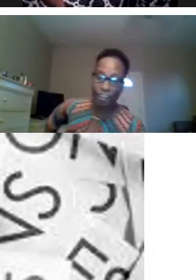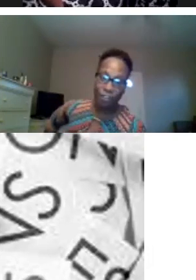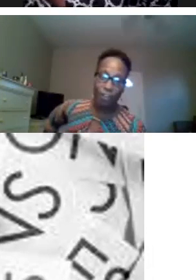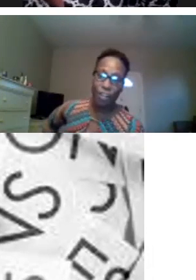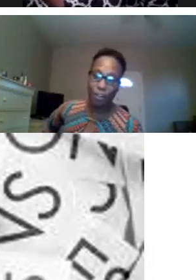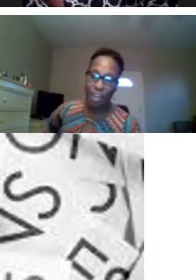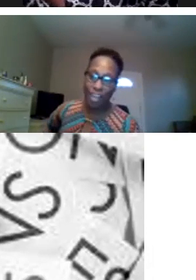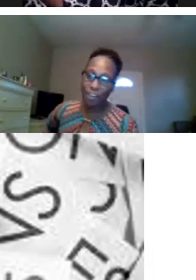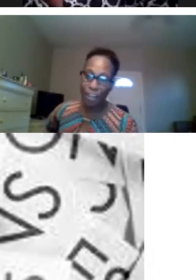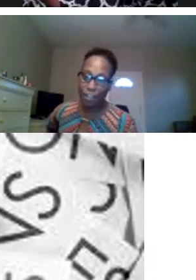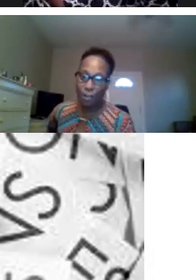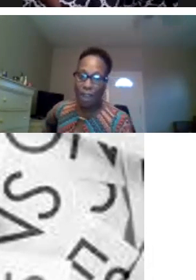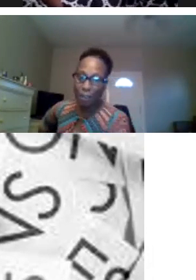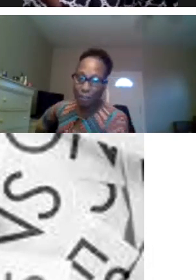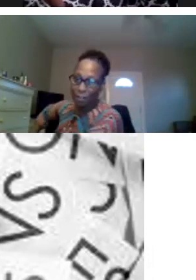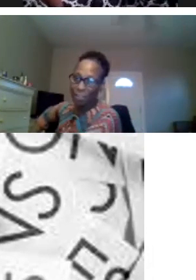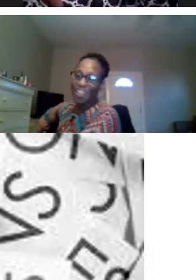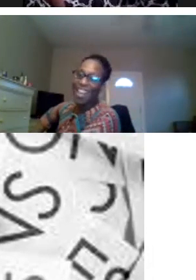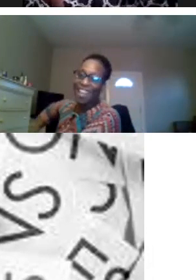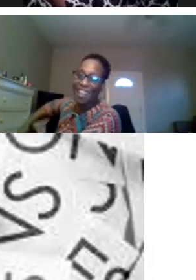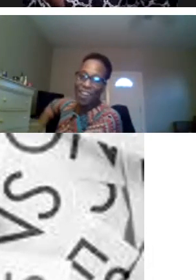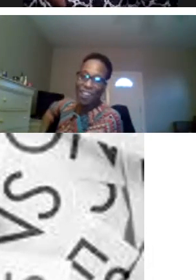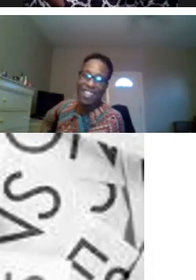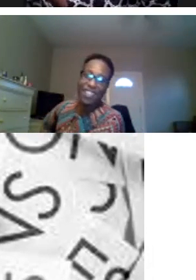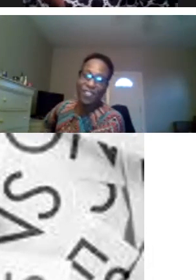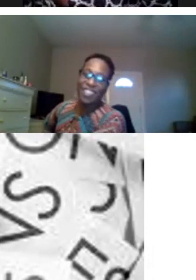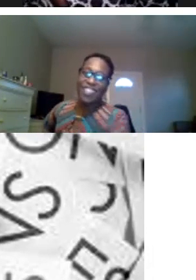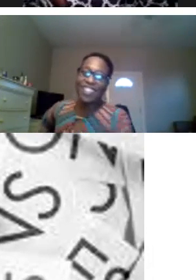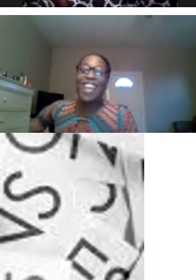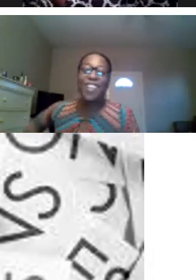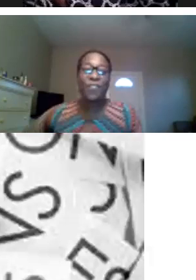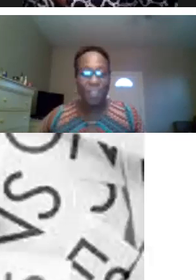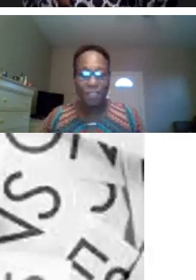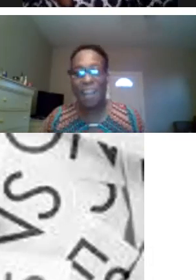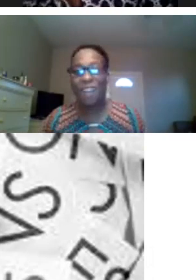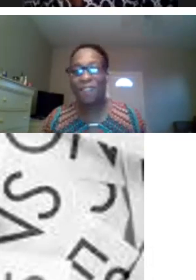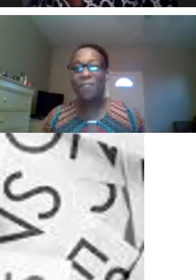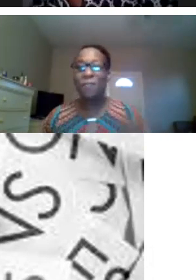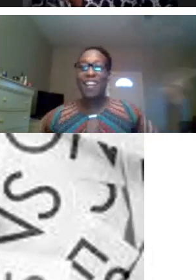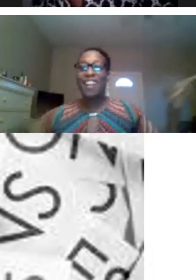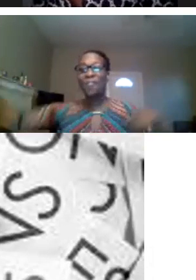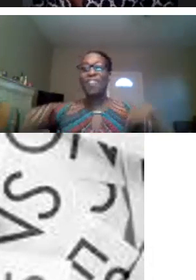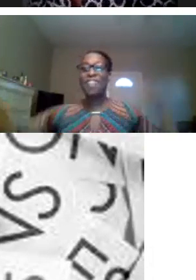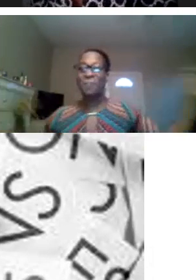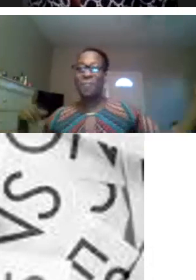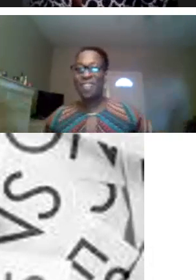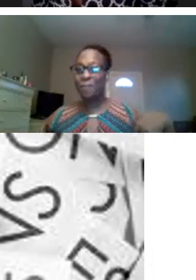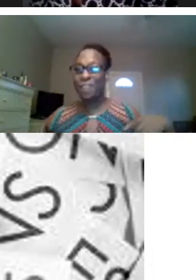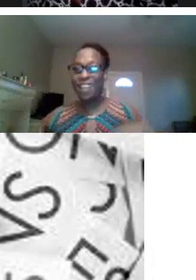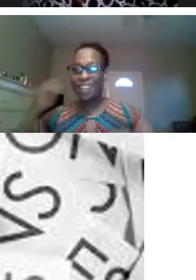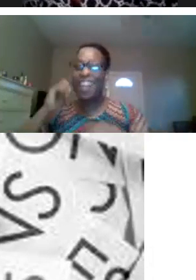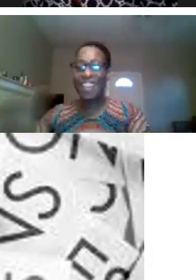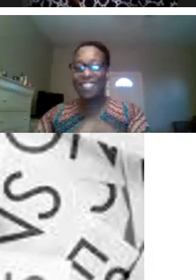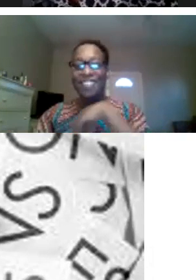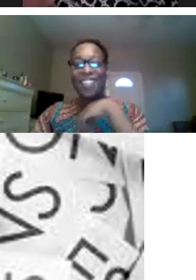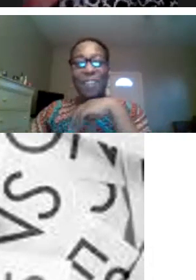and you're a unit and you're close to a microphone, you know, that's the strategic takeover of the microphone. One here, one there, one there, one